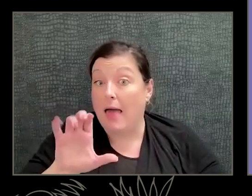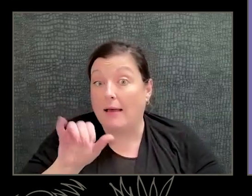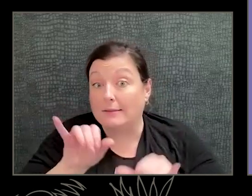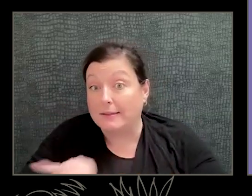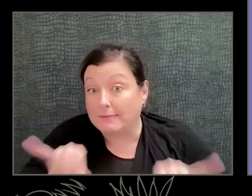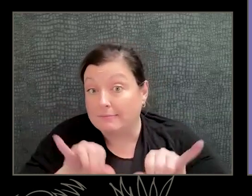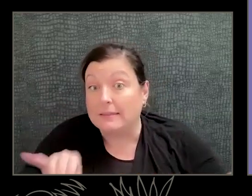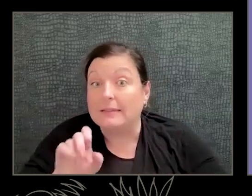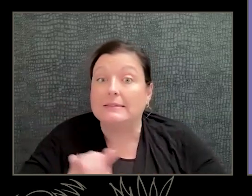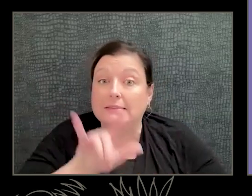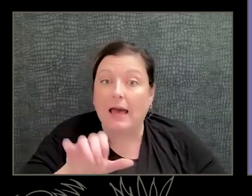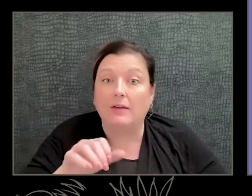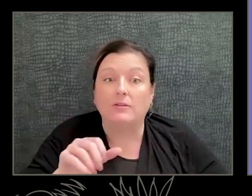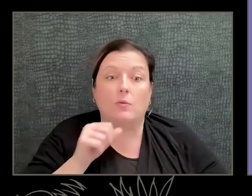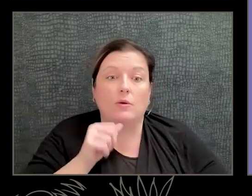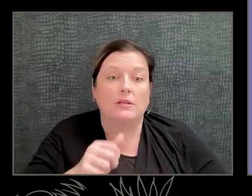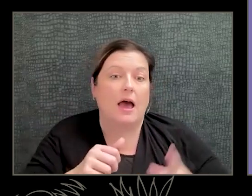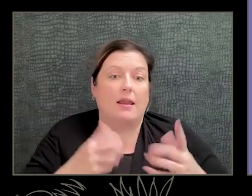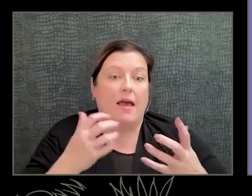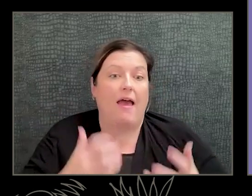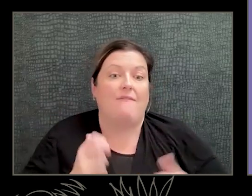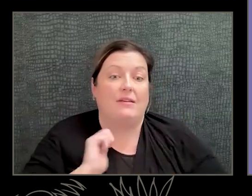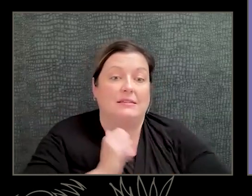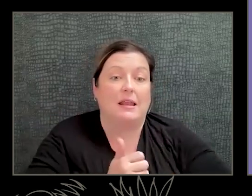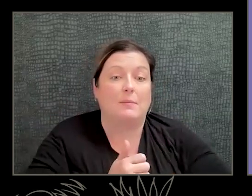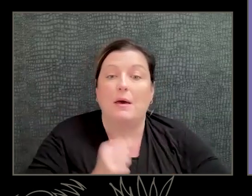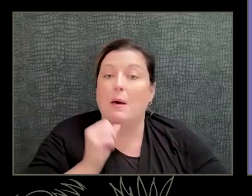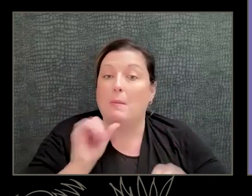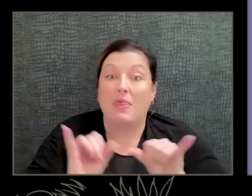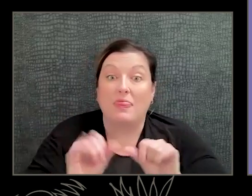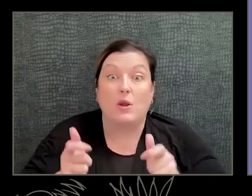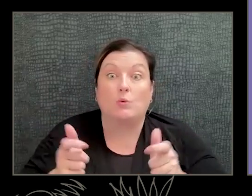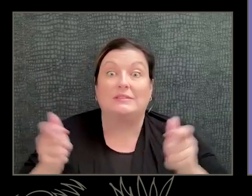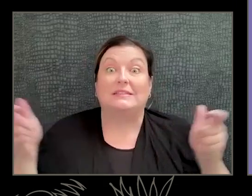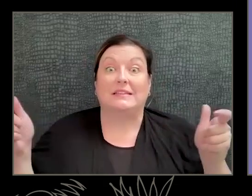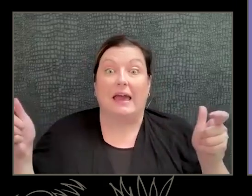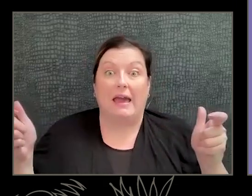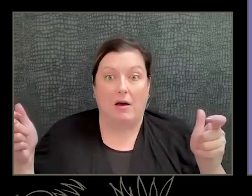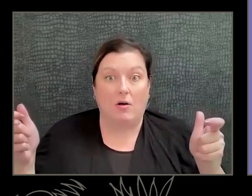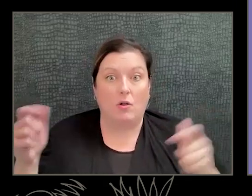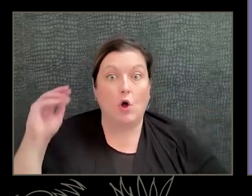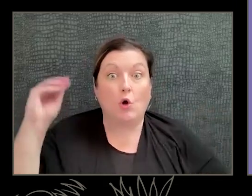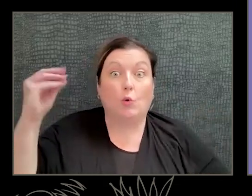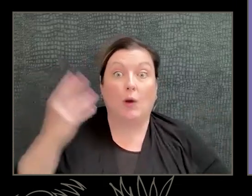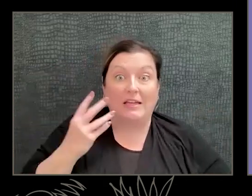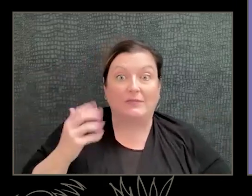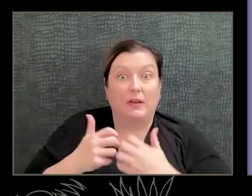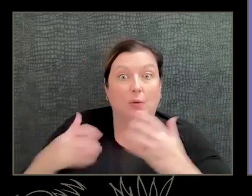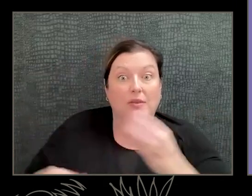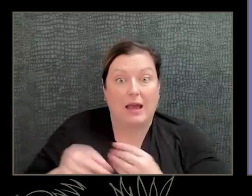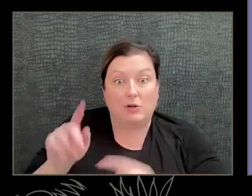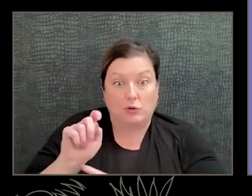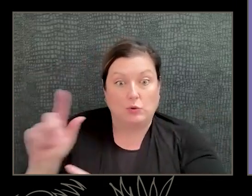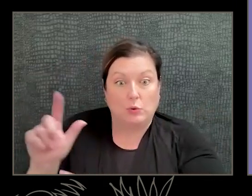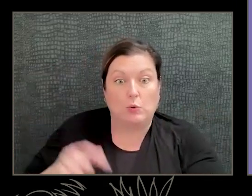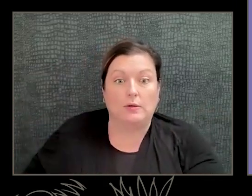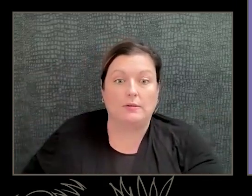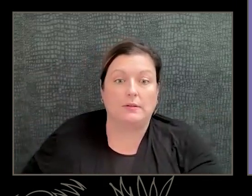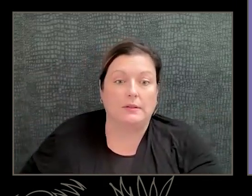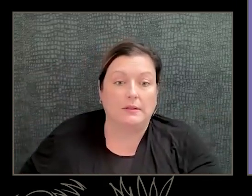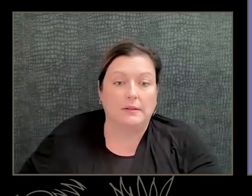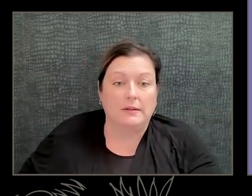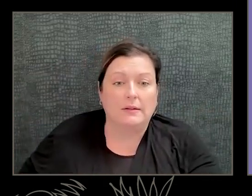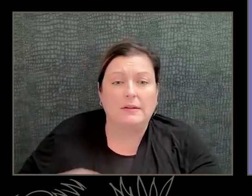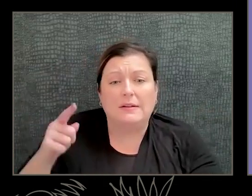setup. However, they do not scale as gracefully without extra tooling. And I definitely would not use it for something like high